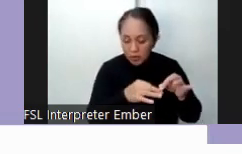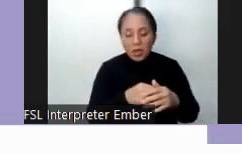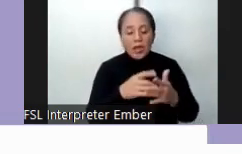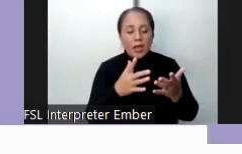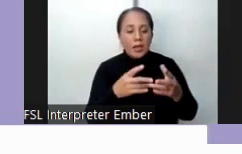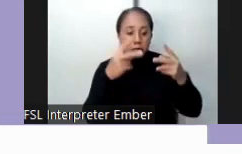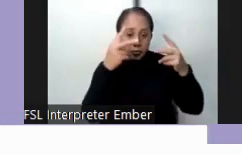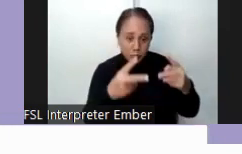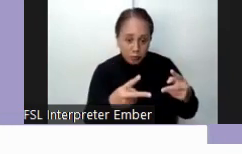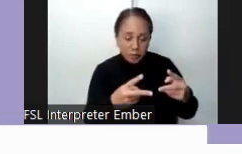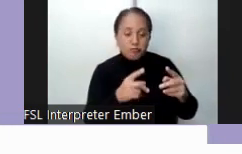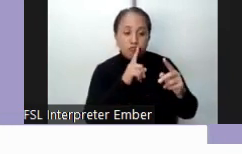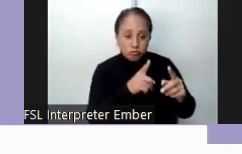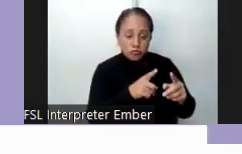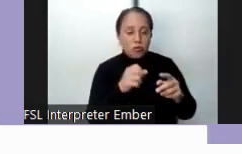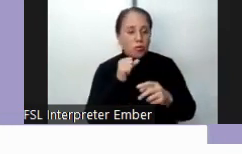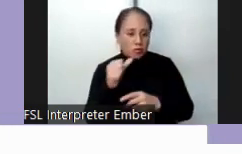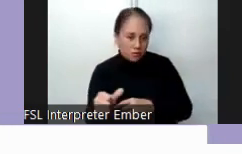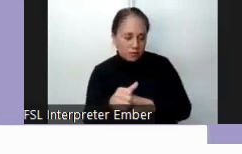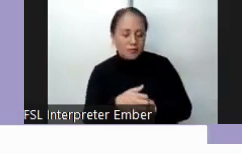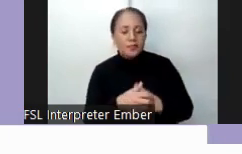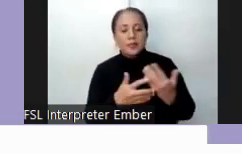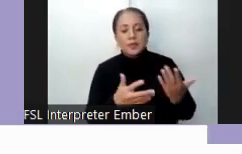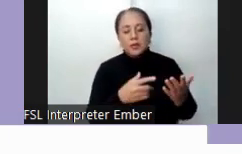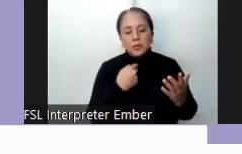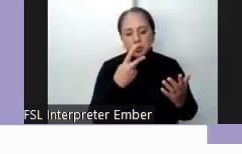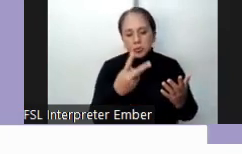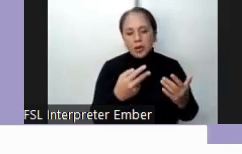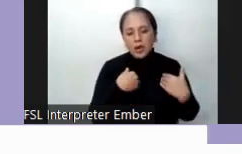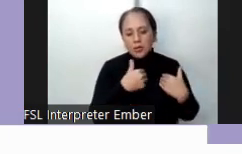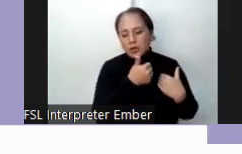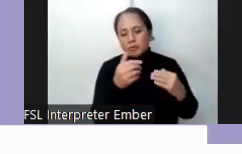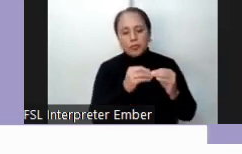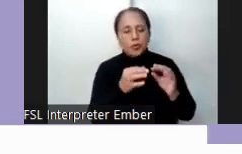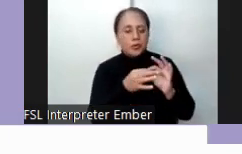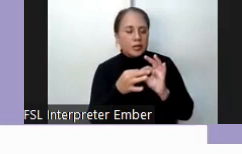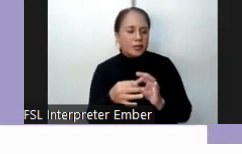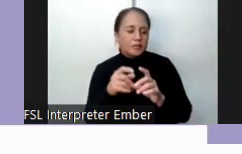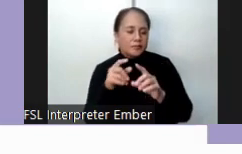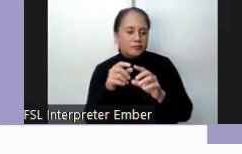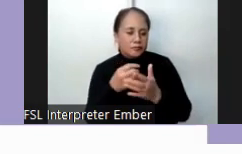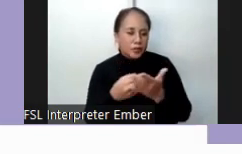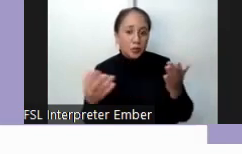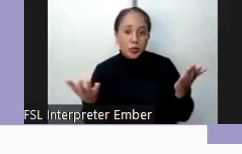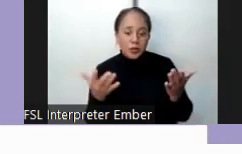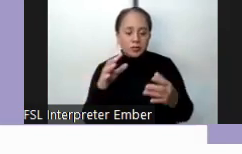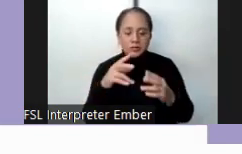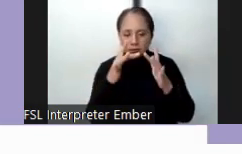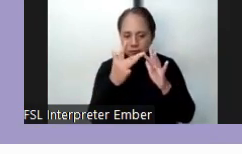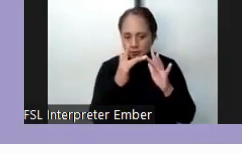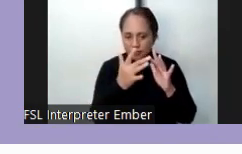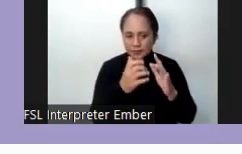a website is reliable or not, with a prompt to look for other more reliable sources found in the internet.